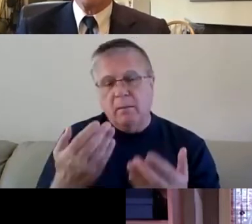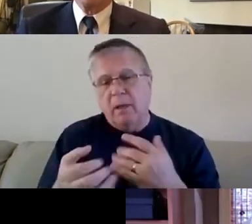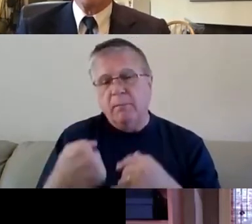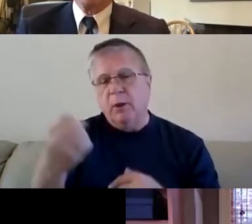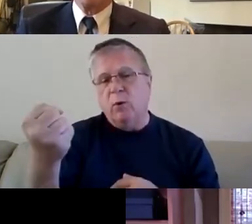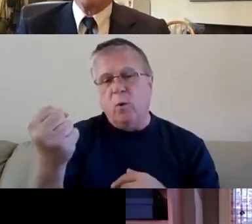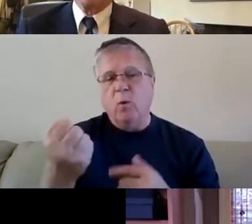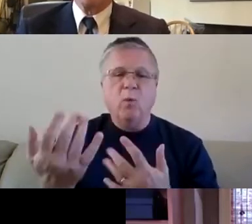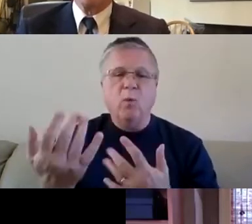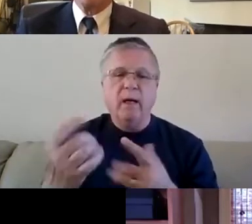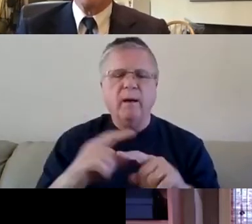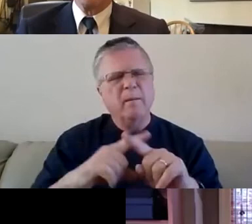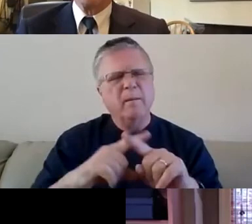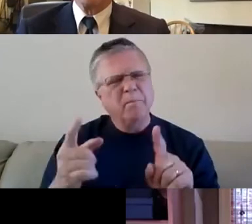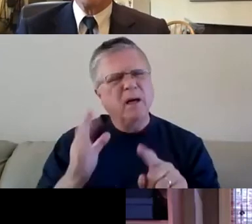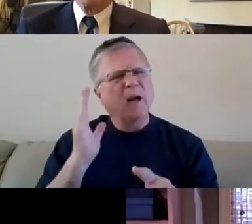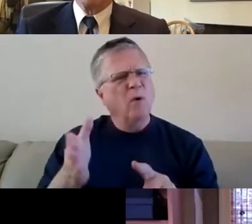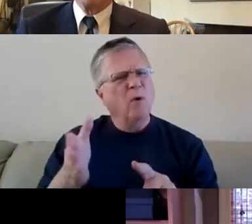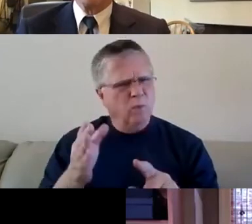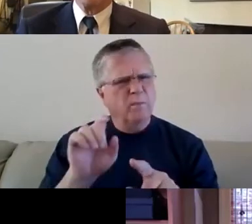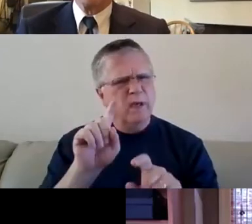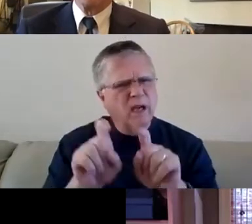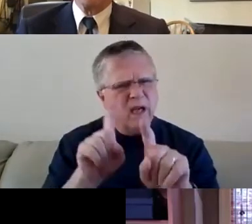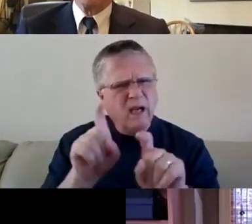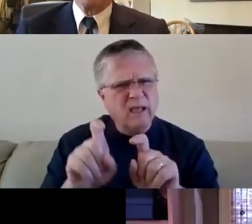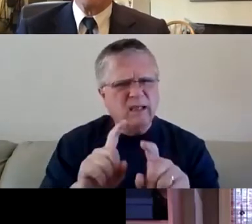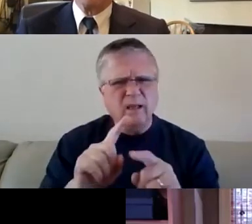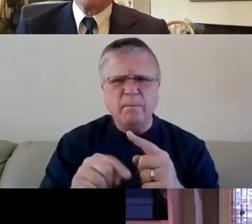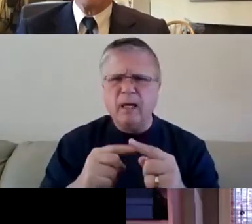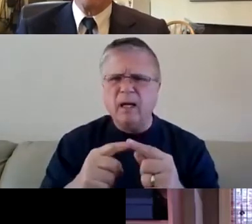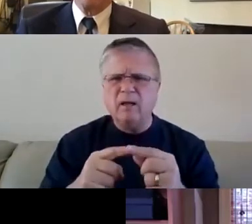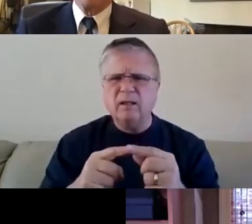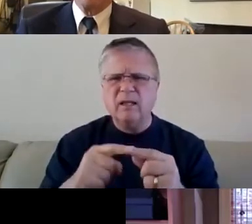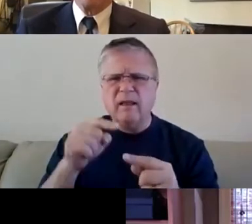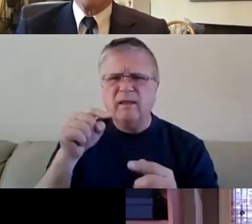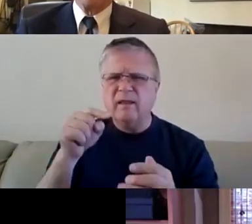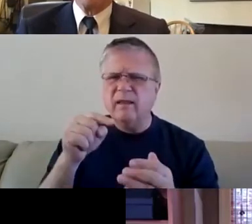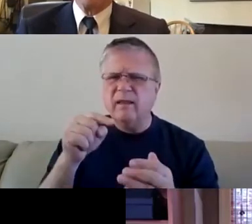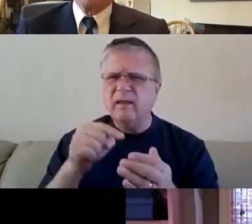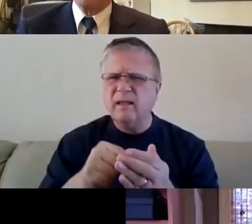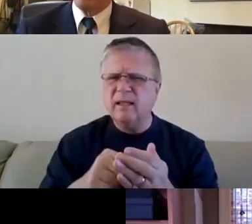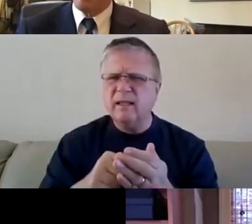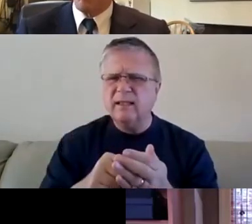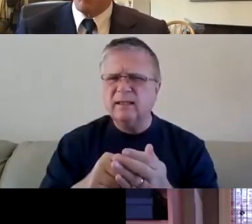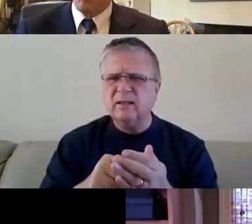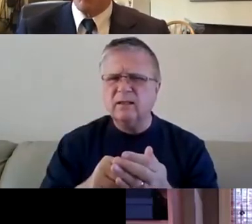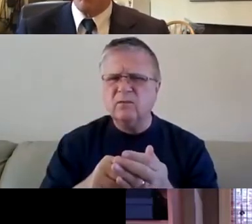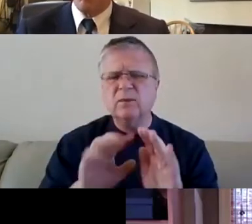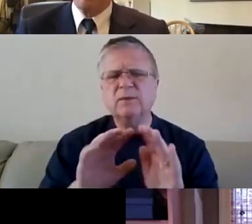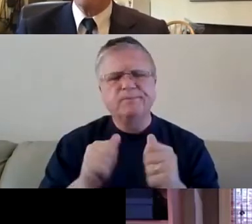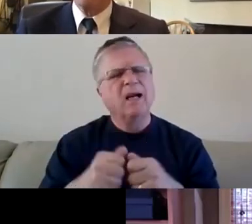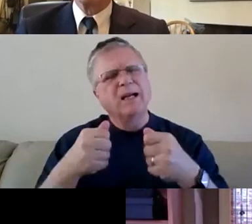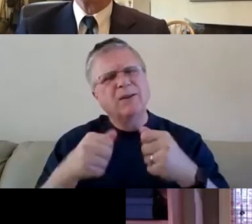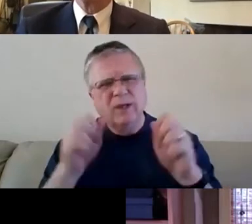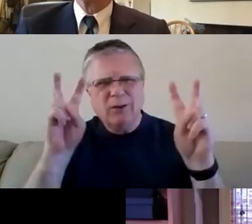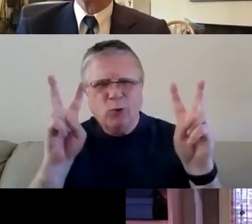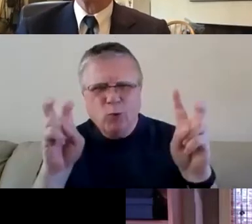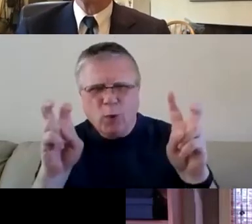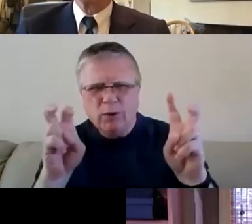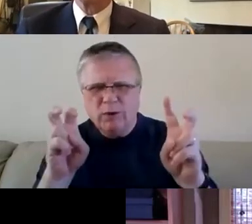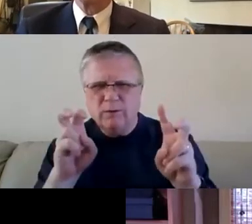be asking about this, what I tried to quote you by saying,